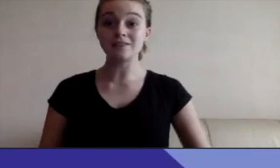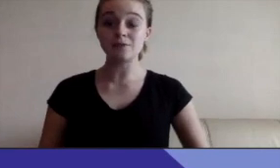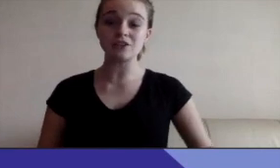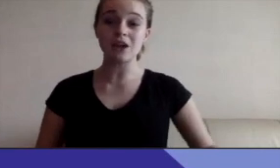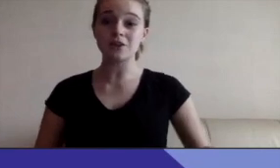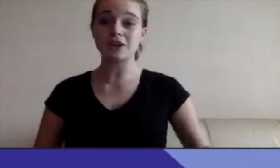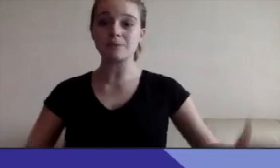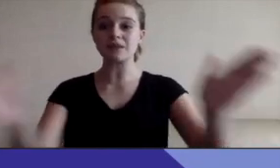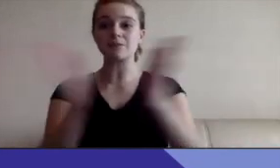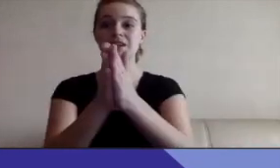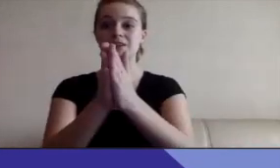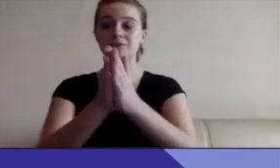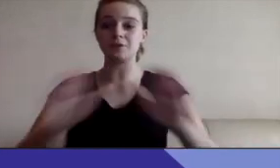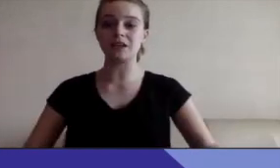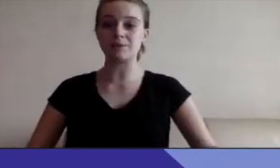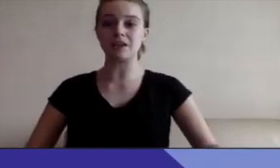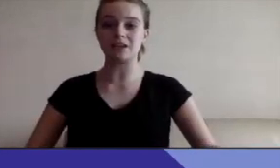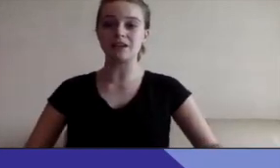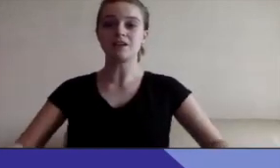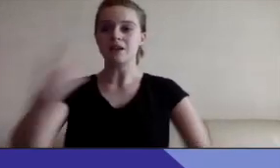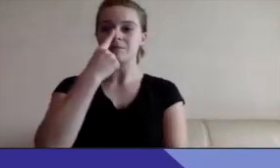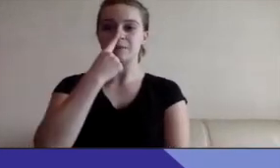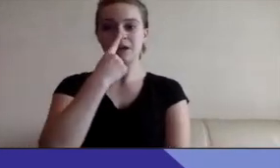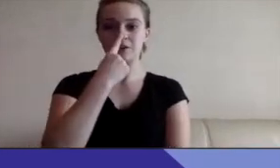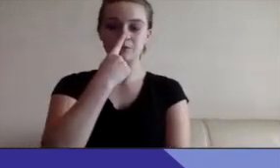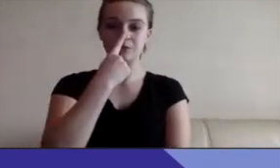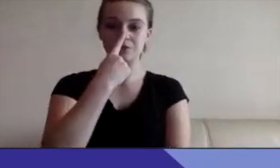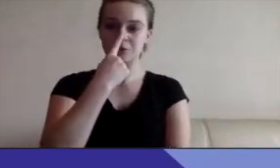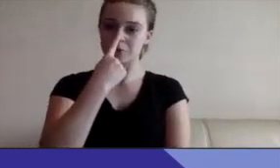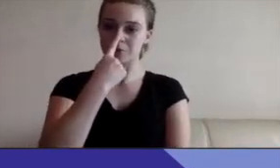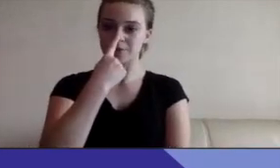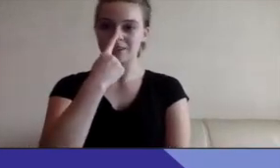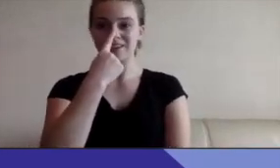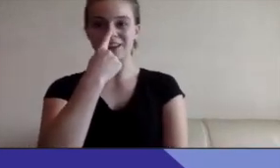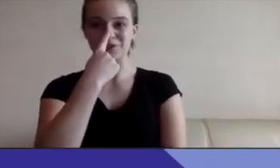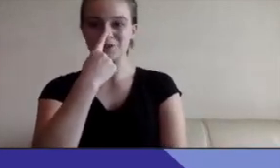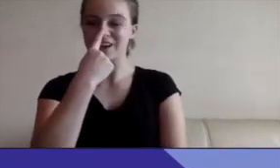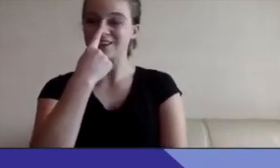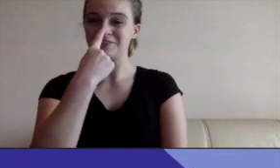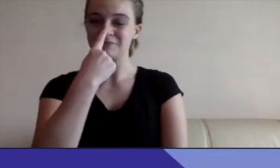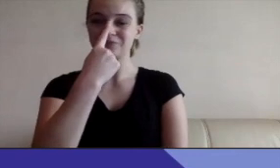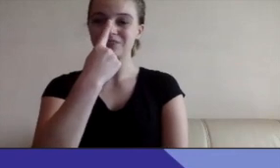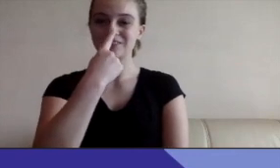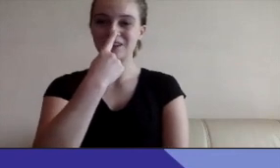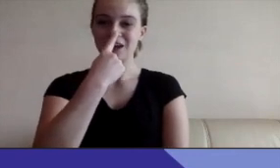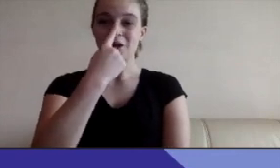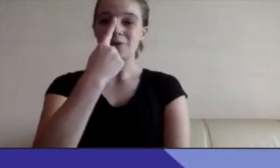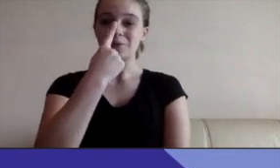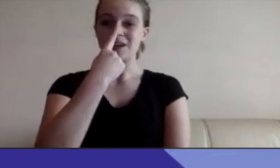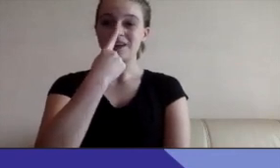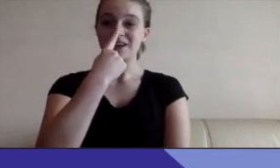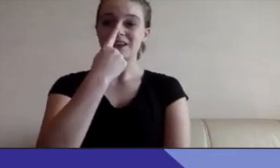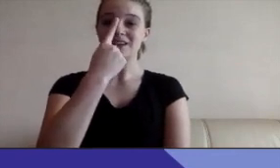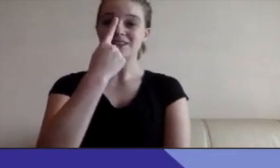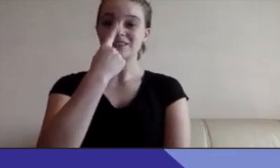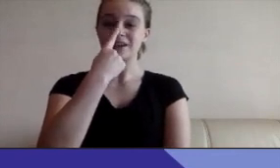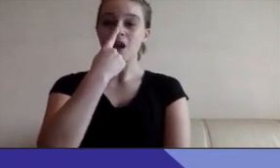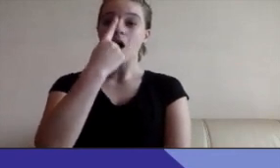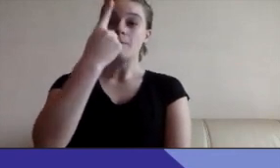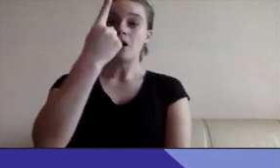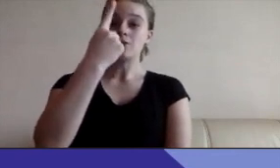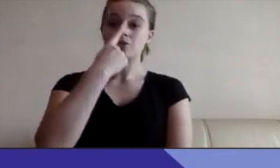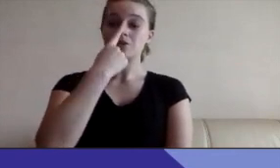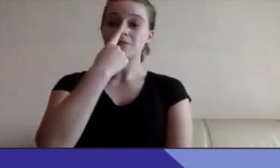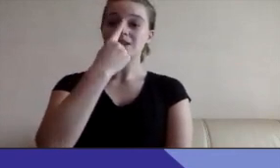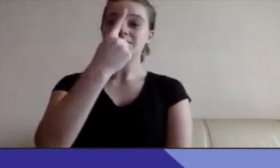Now switch how you're keeping the beat. If you were keeping it here, maybe now you move to your nose. Let's get creative. Ready, sing.